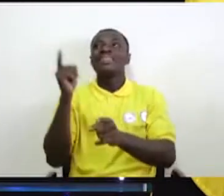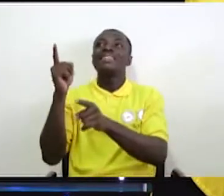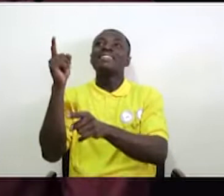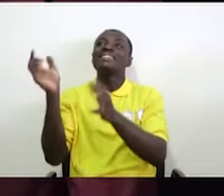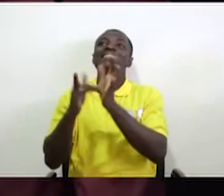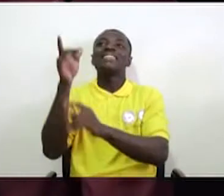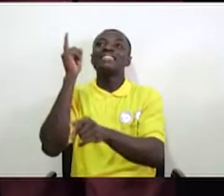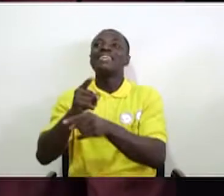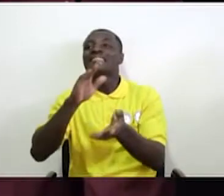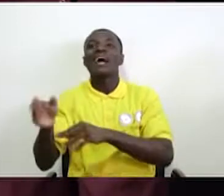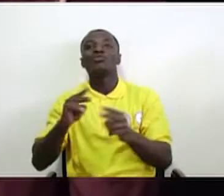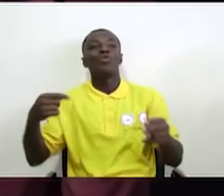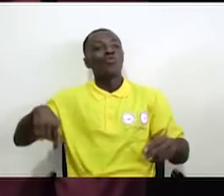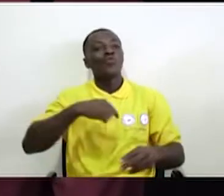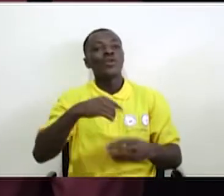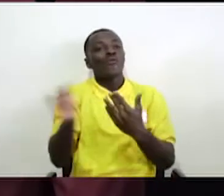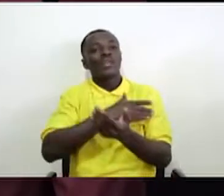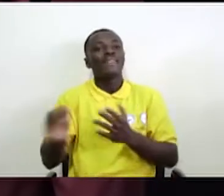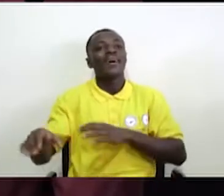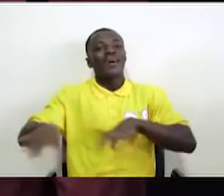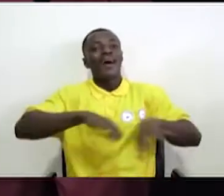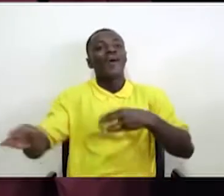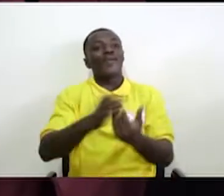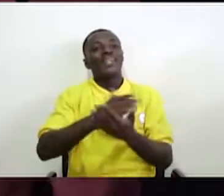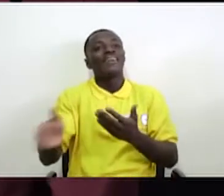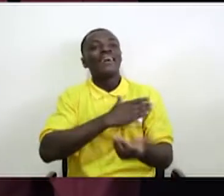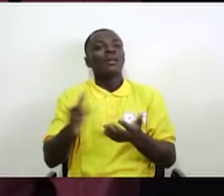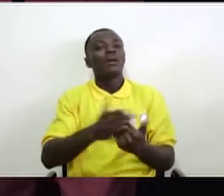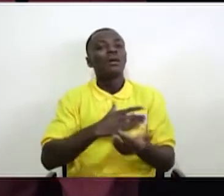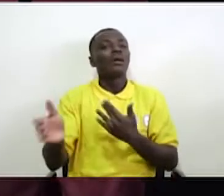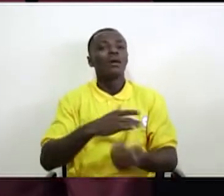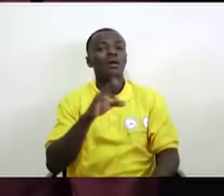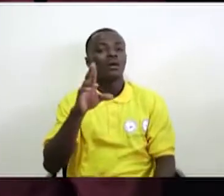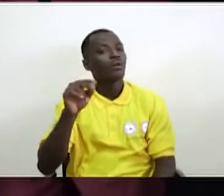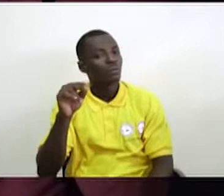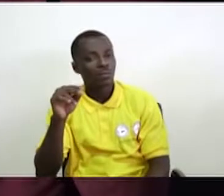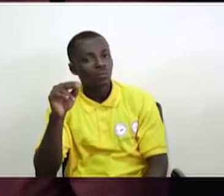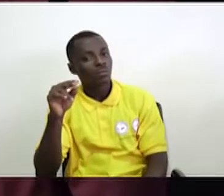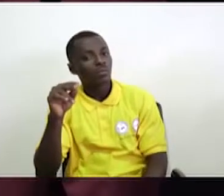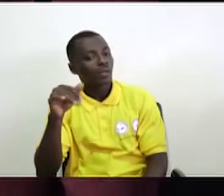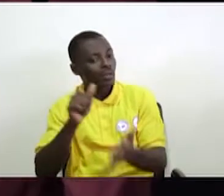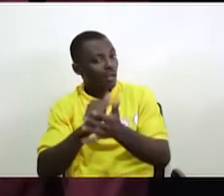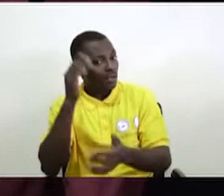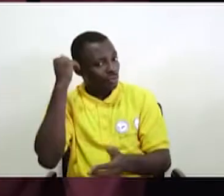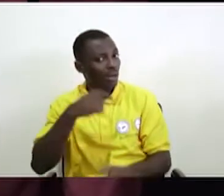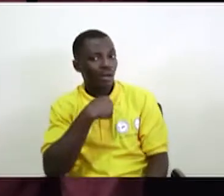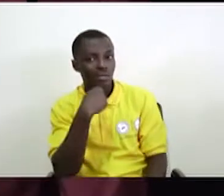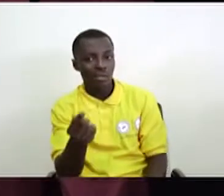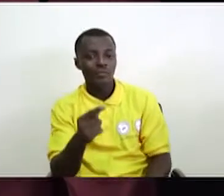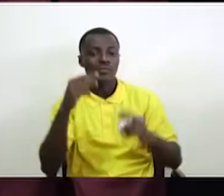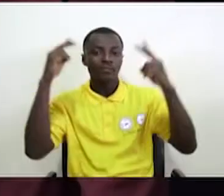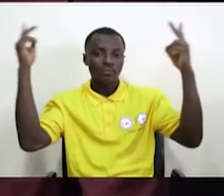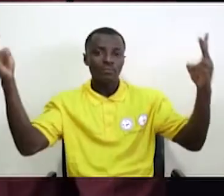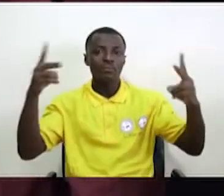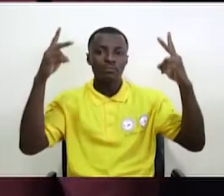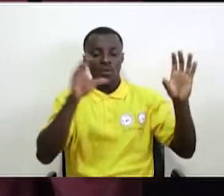of life. When wu se de beya ye bebo abrabo bia yepe. That is why I'm talking about the victorious Christian life. Enu ti na